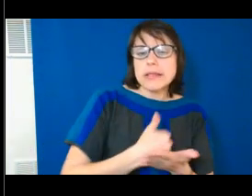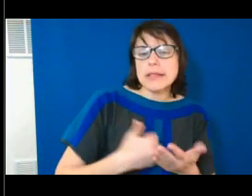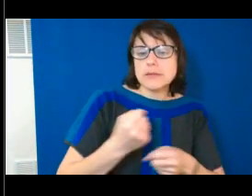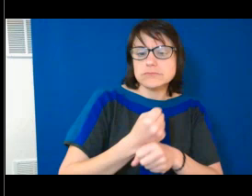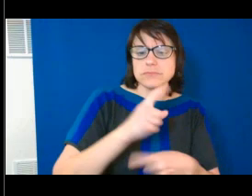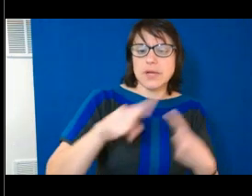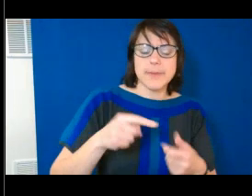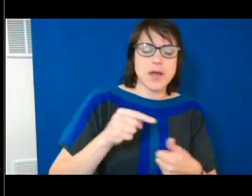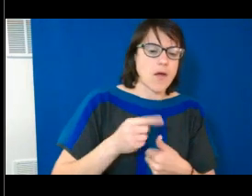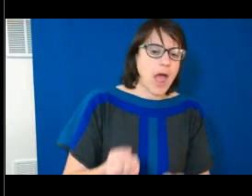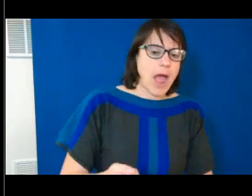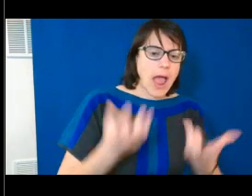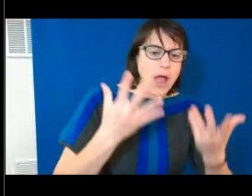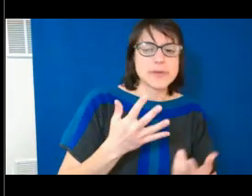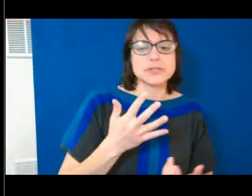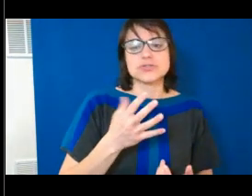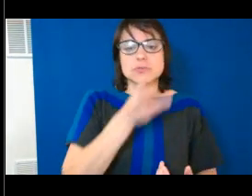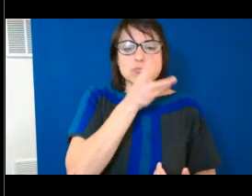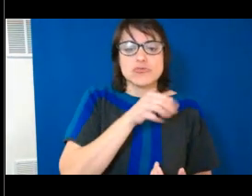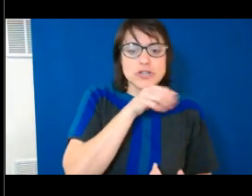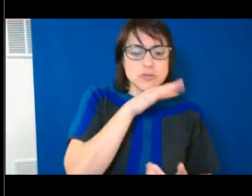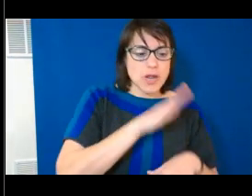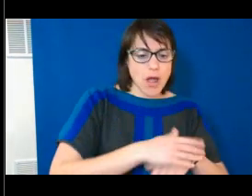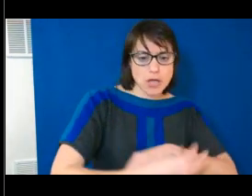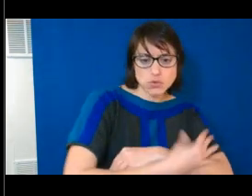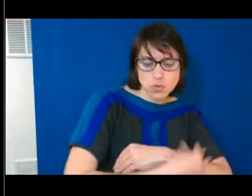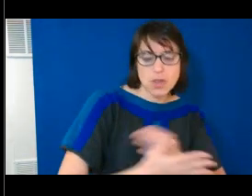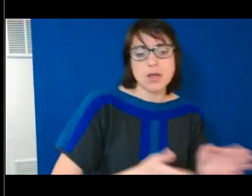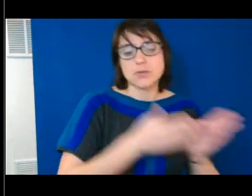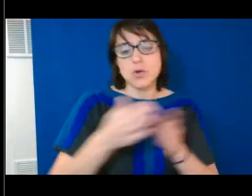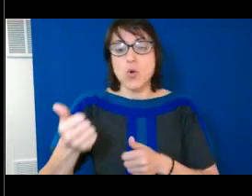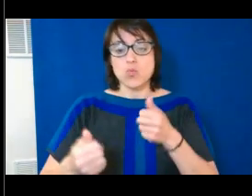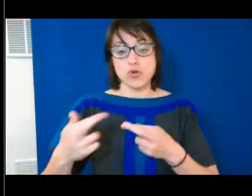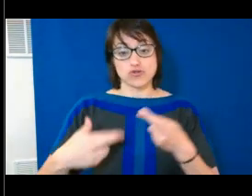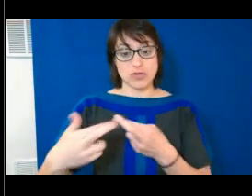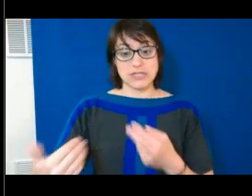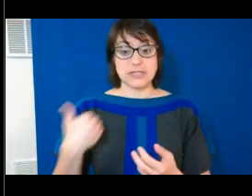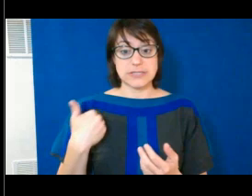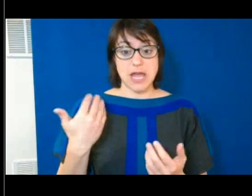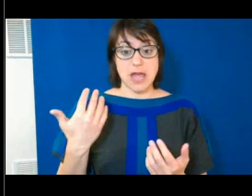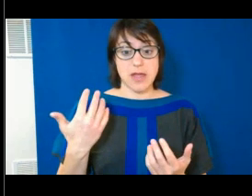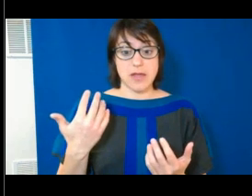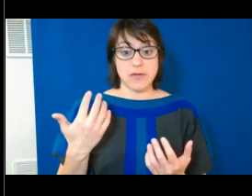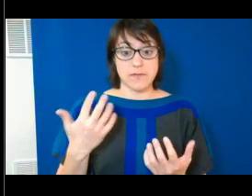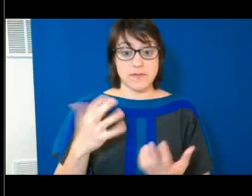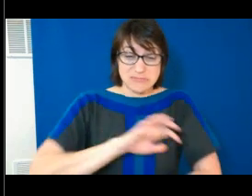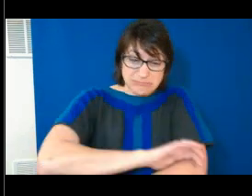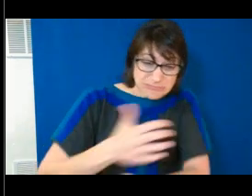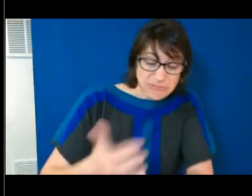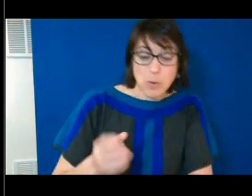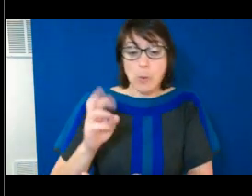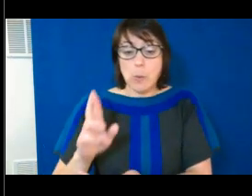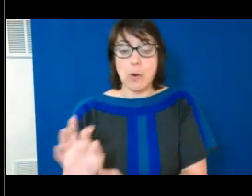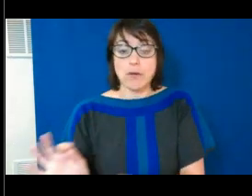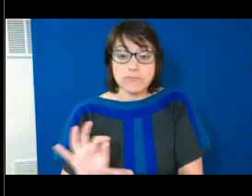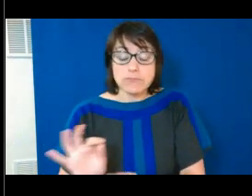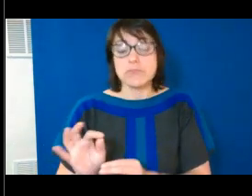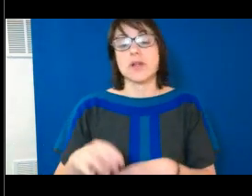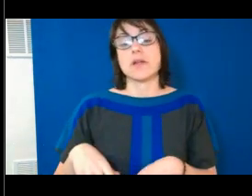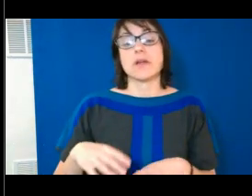at any given time, and which regions have more or less debris. We will establish regional report cards, as well as have